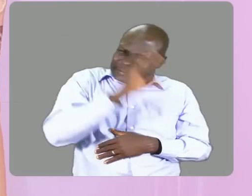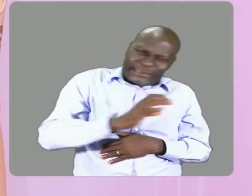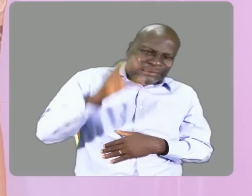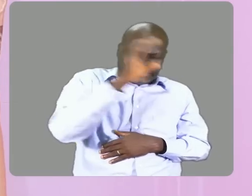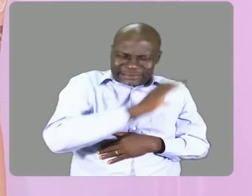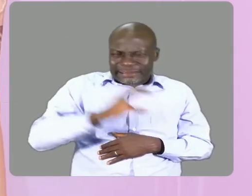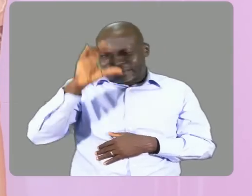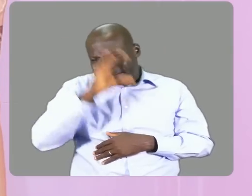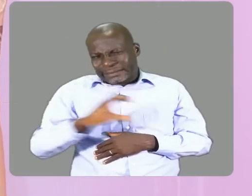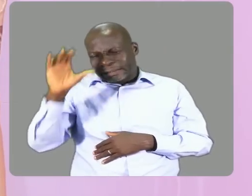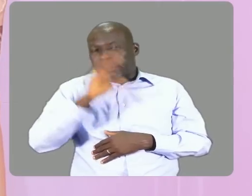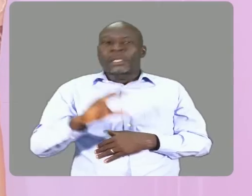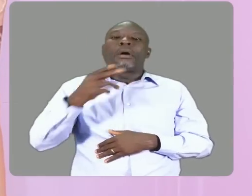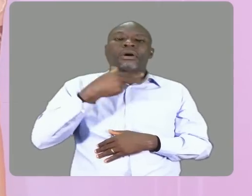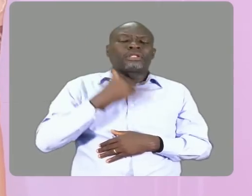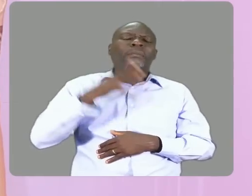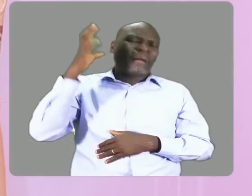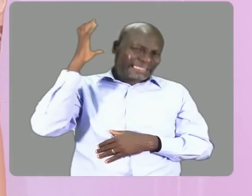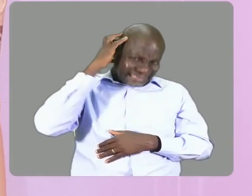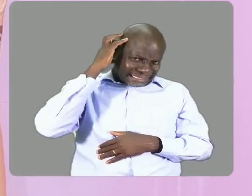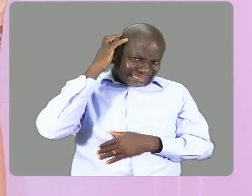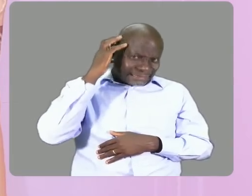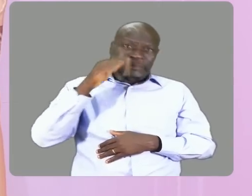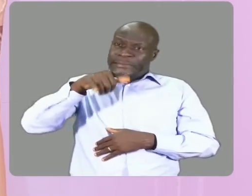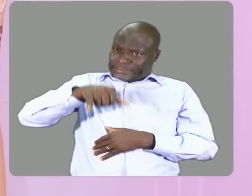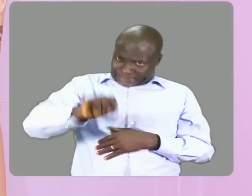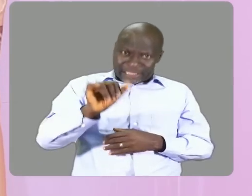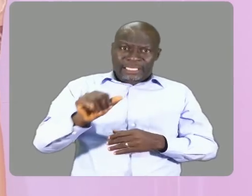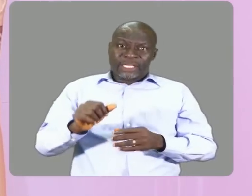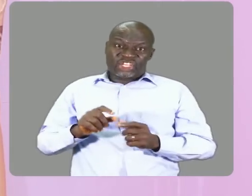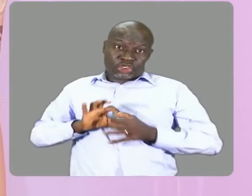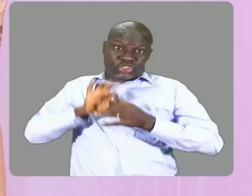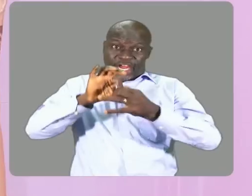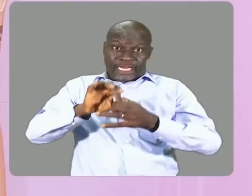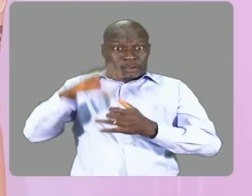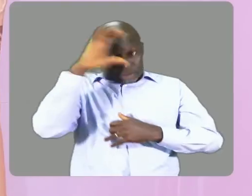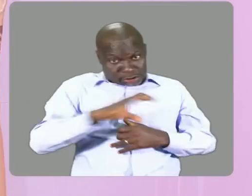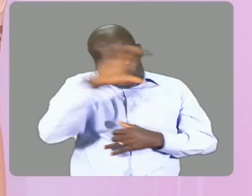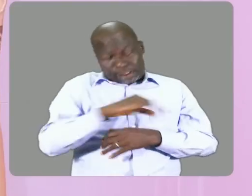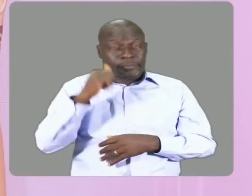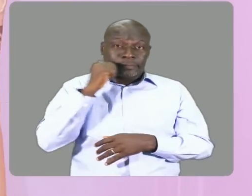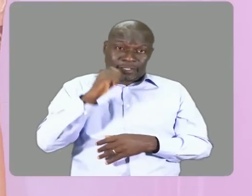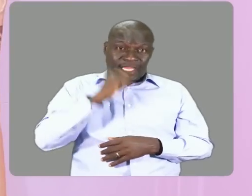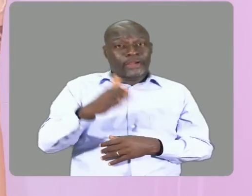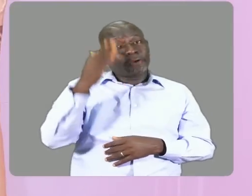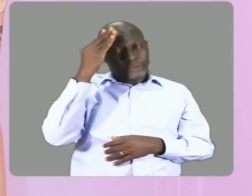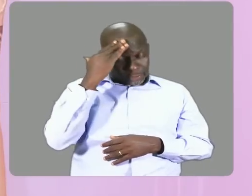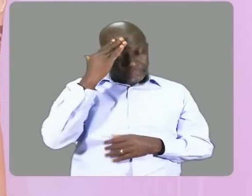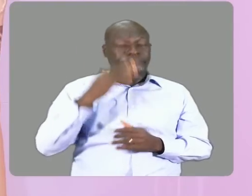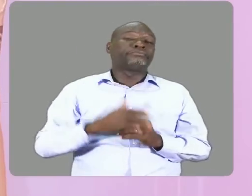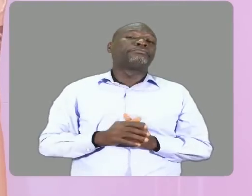amebia kopie osofo yanim na osofo no aka ho na omohwehwe ababawa no se de munyina amati news